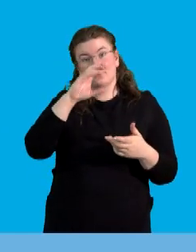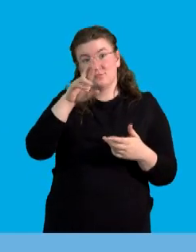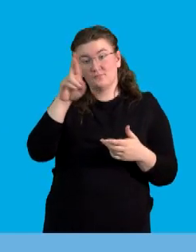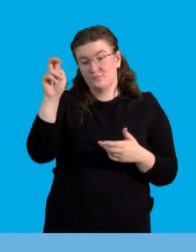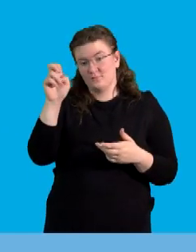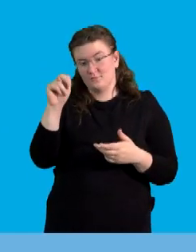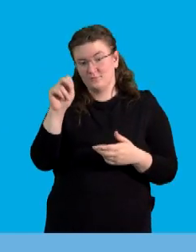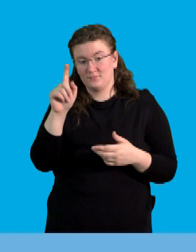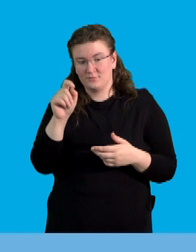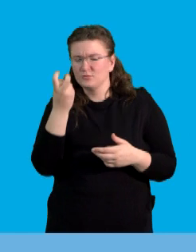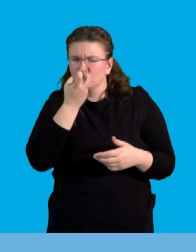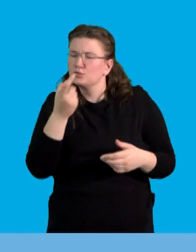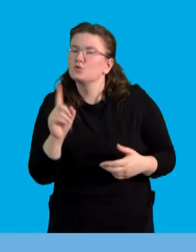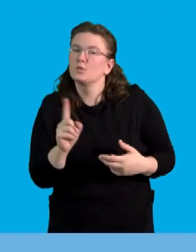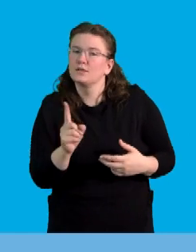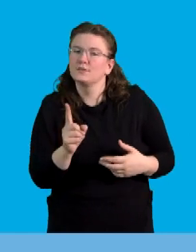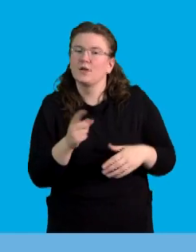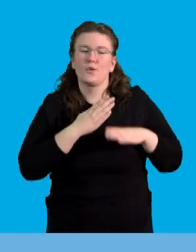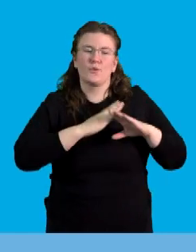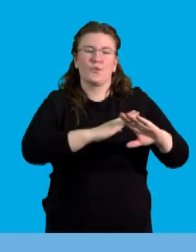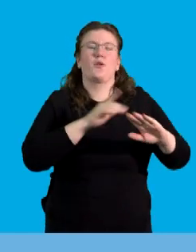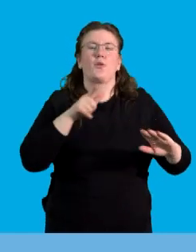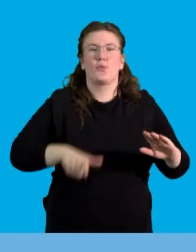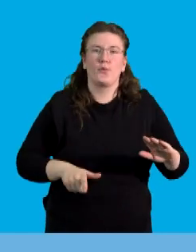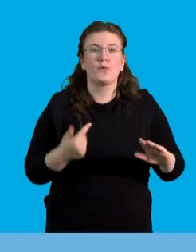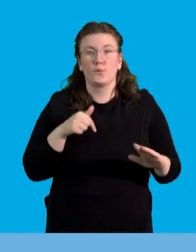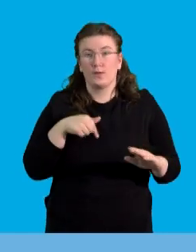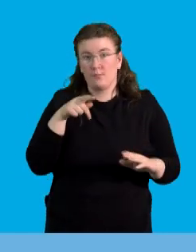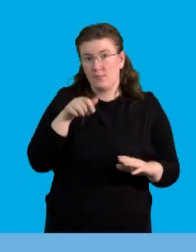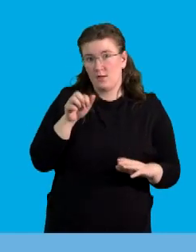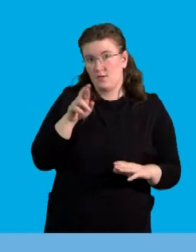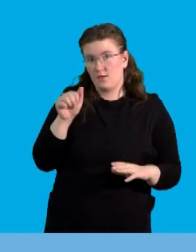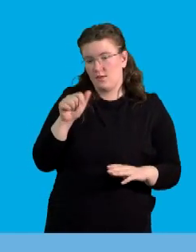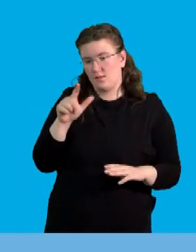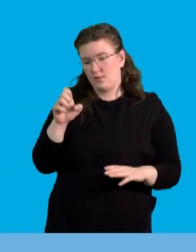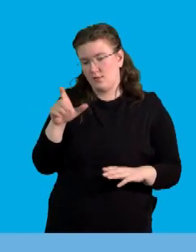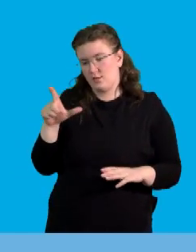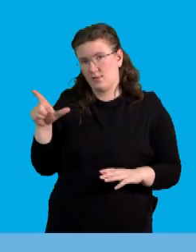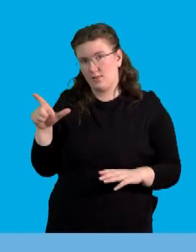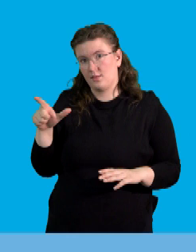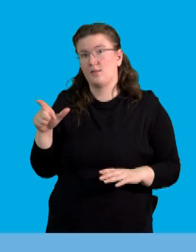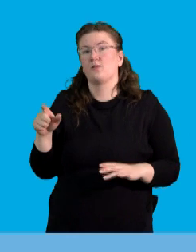means when you have a parallel circuit, we're just going to use one cell.